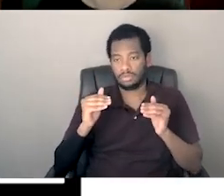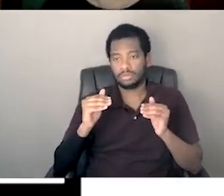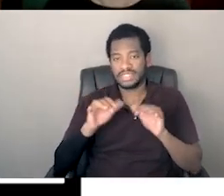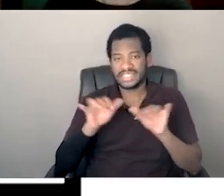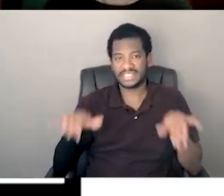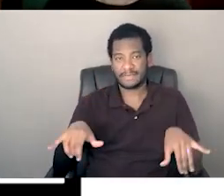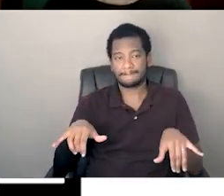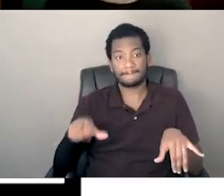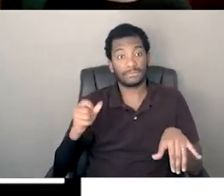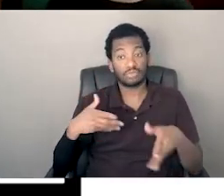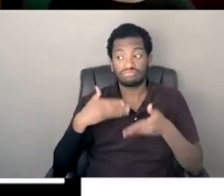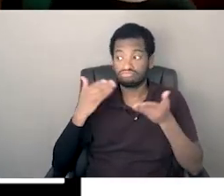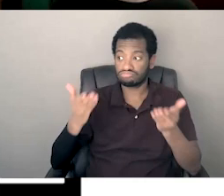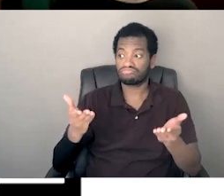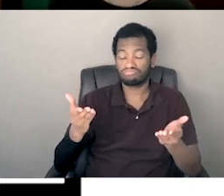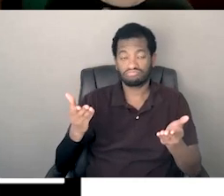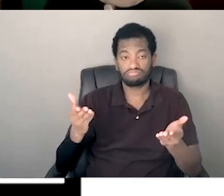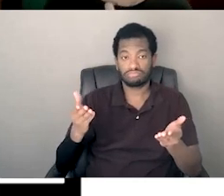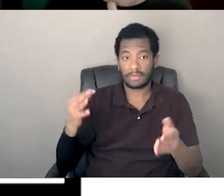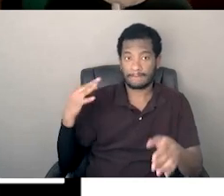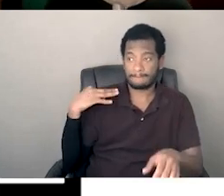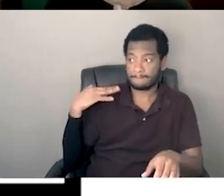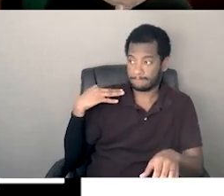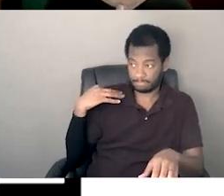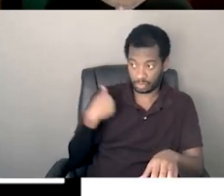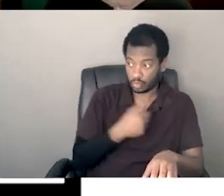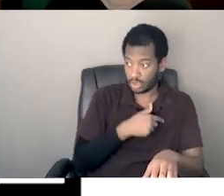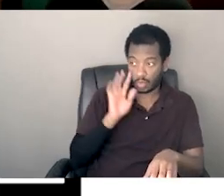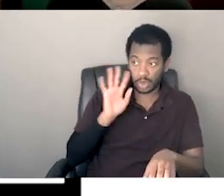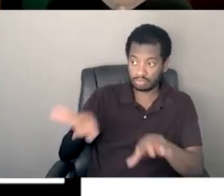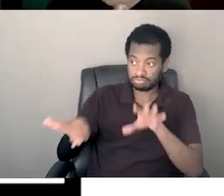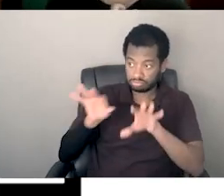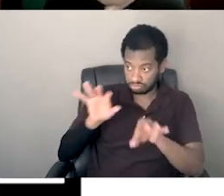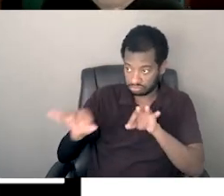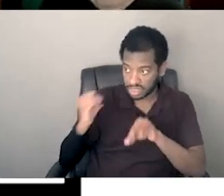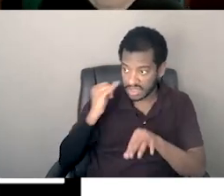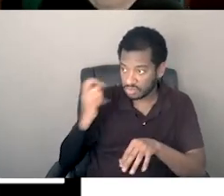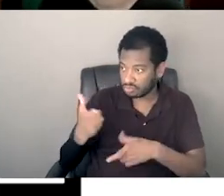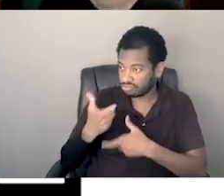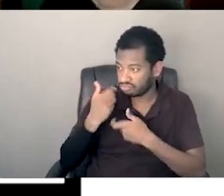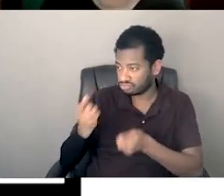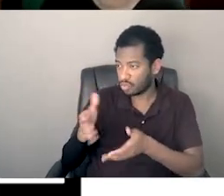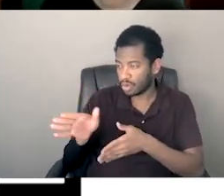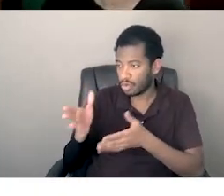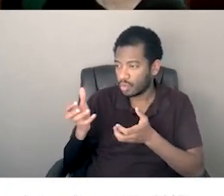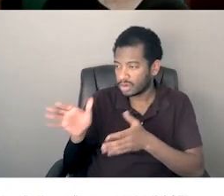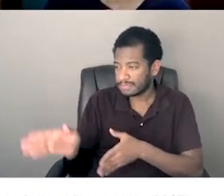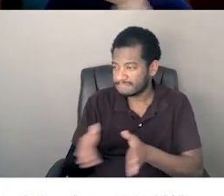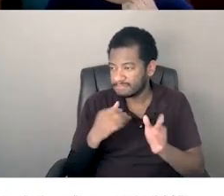that bidders are selected who are interested in moving towards systems that support equitable access to